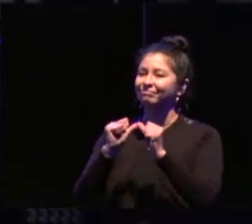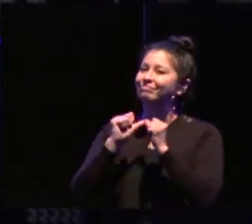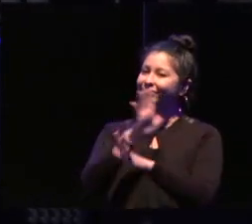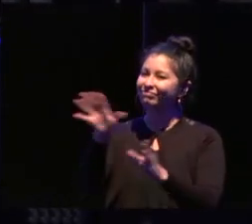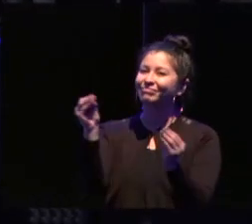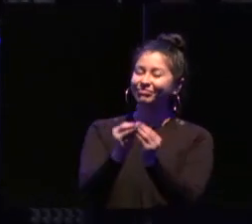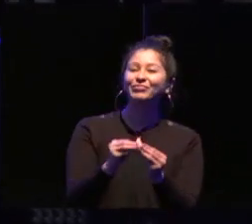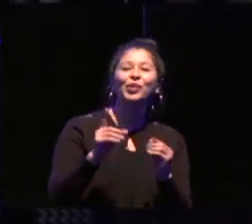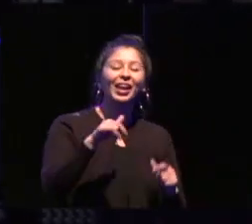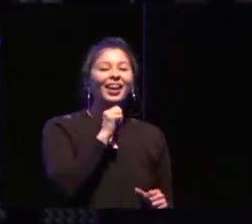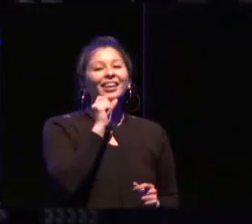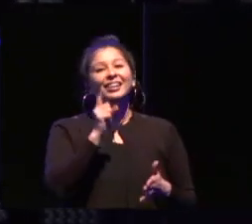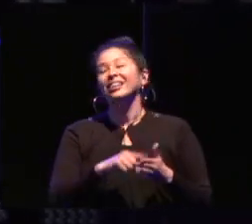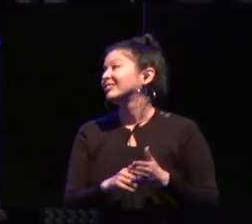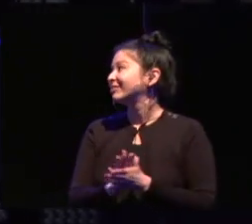down anymore.